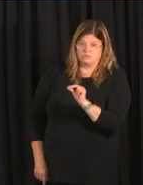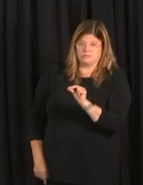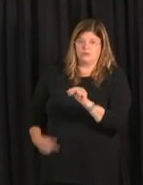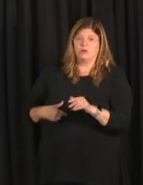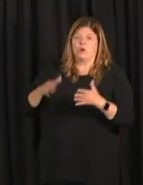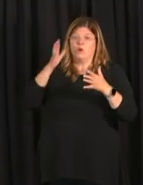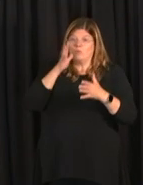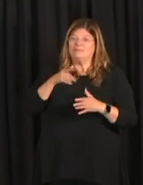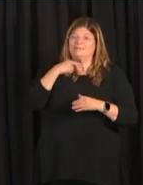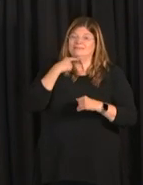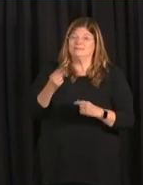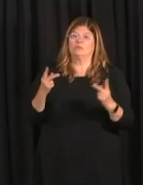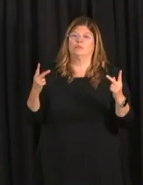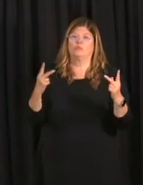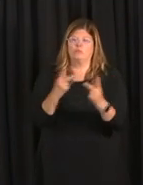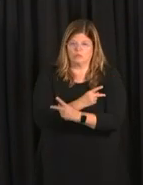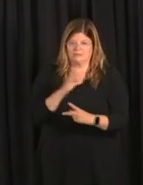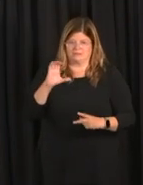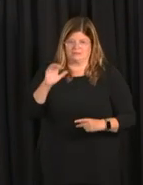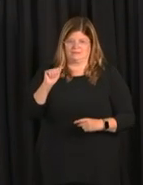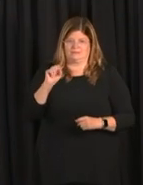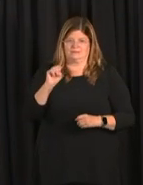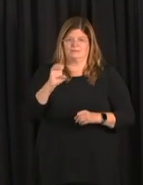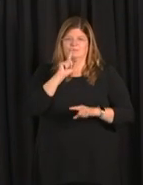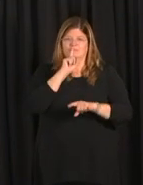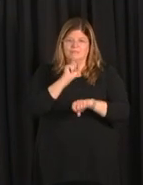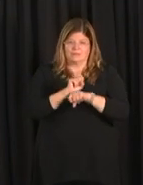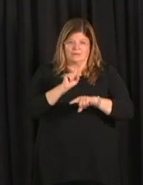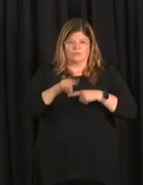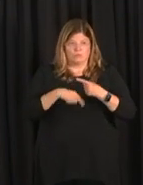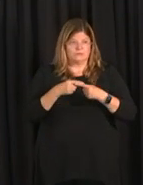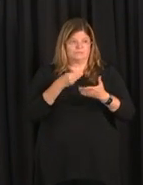worst-case scenarios to make sure the fund is solvent.